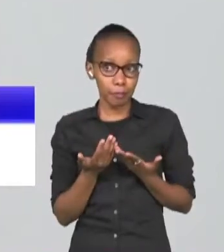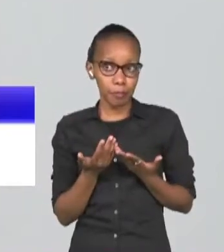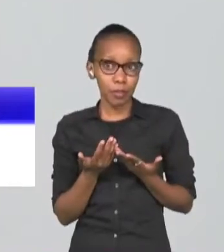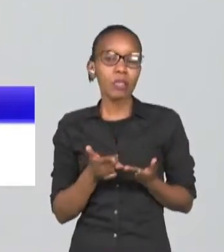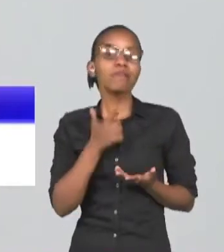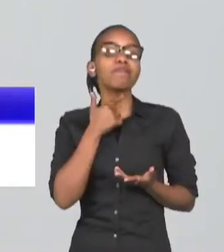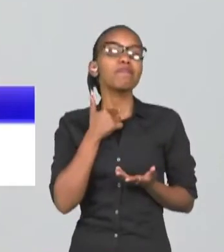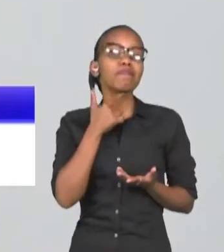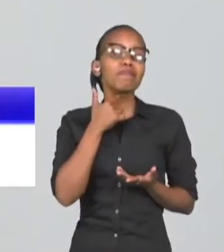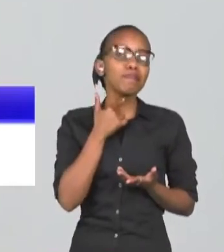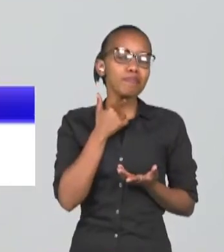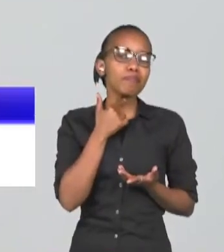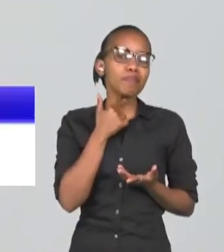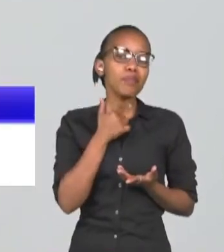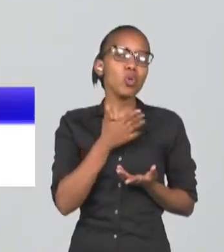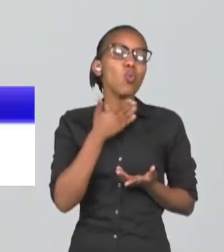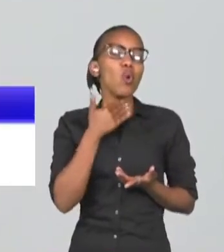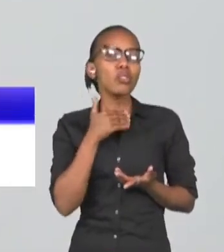have increased